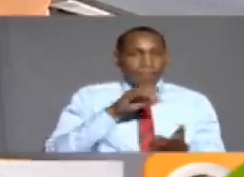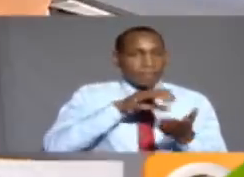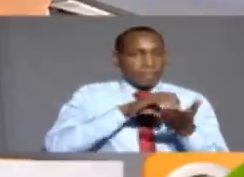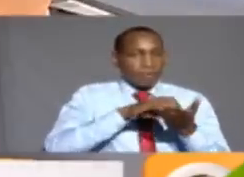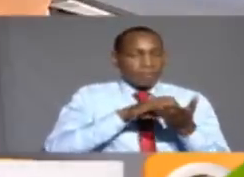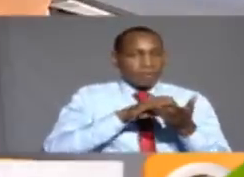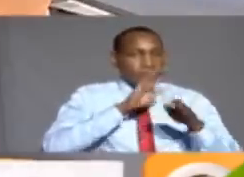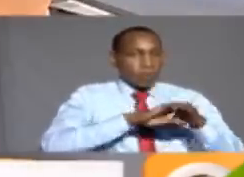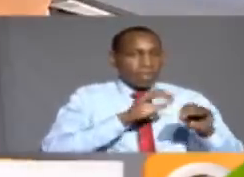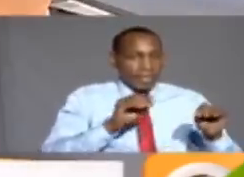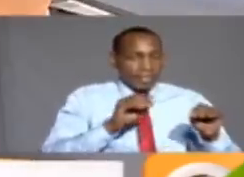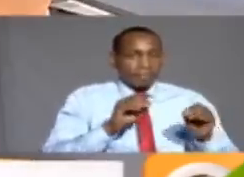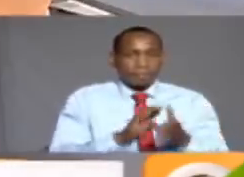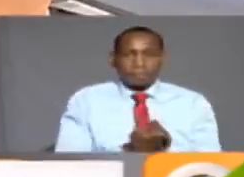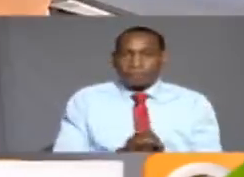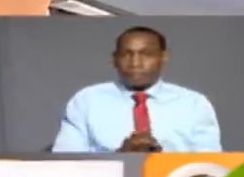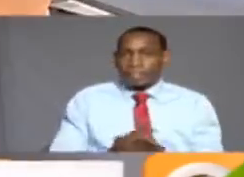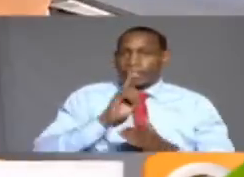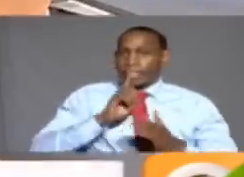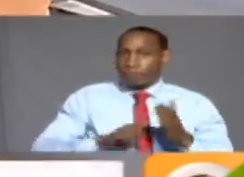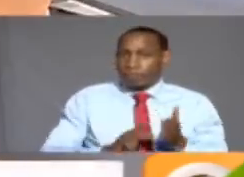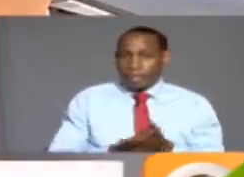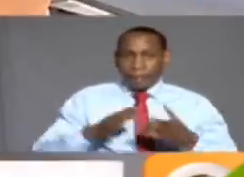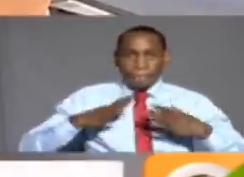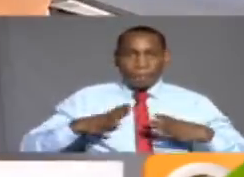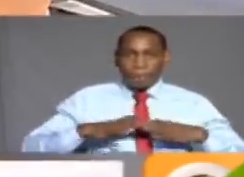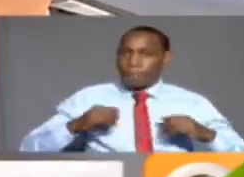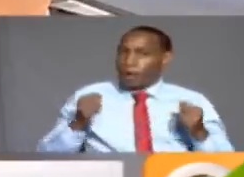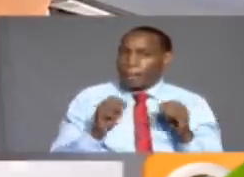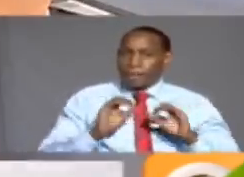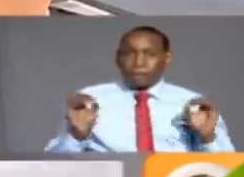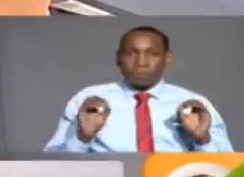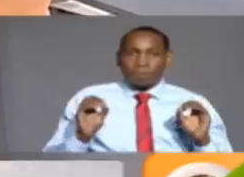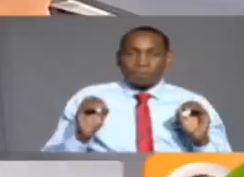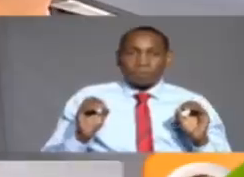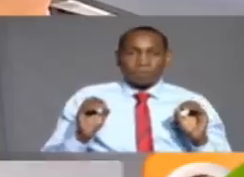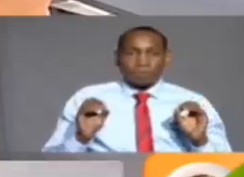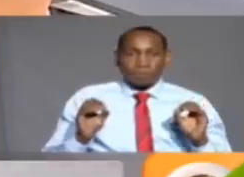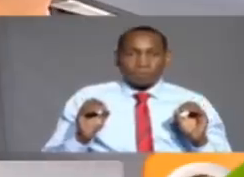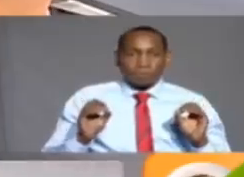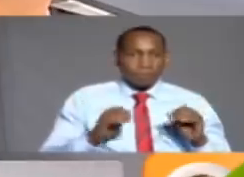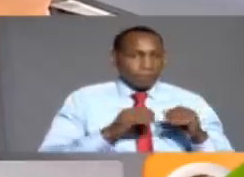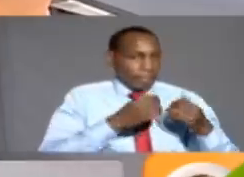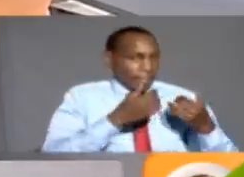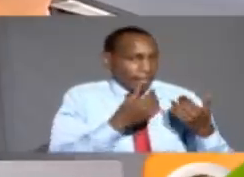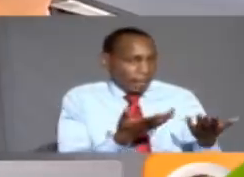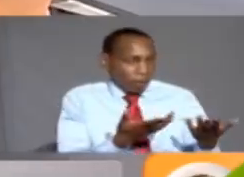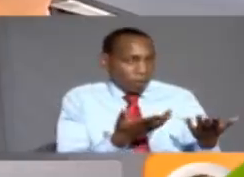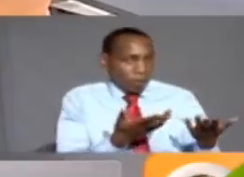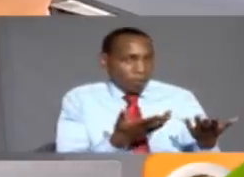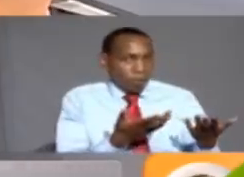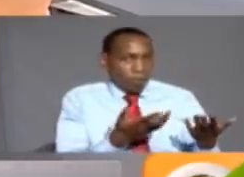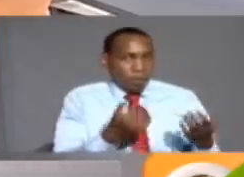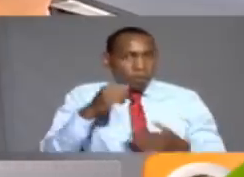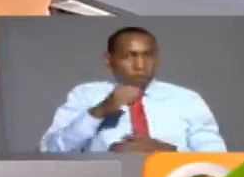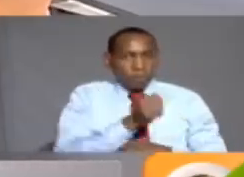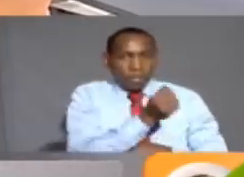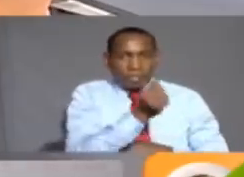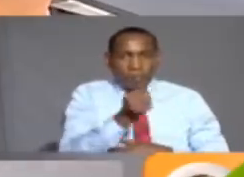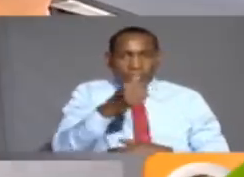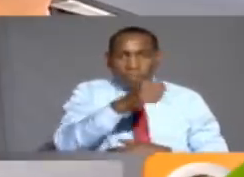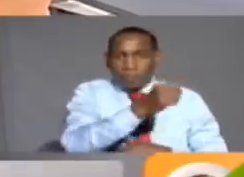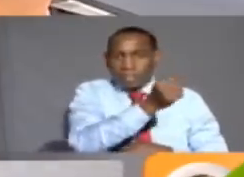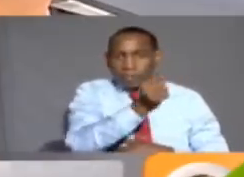you say, they are not that bad. What we are saying is that people are not happy because there are things that we promised. How is moving around, as he